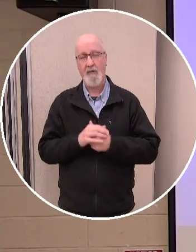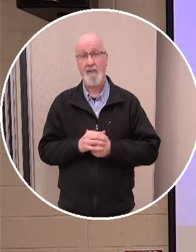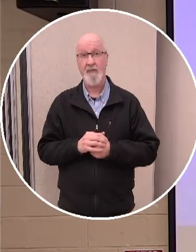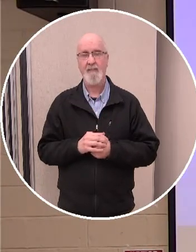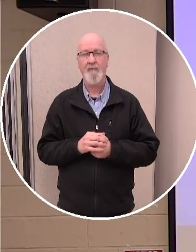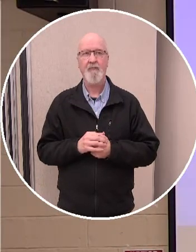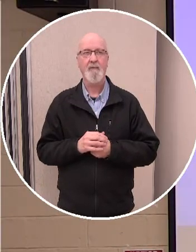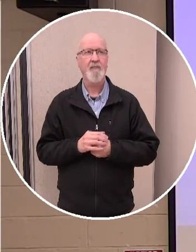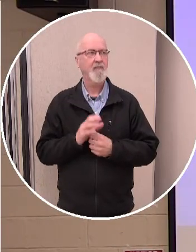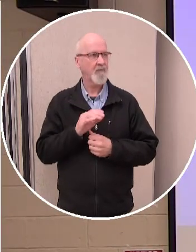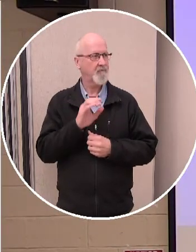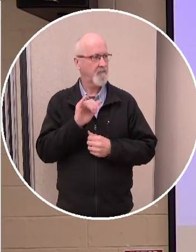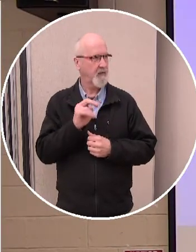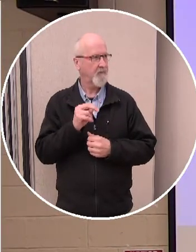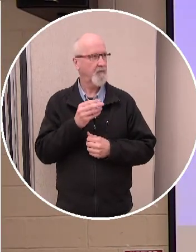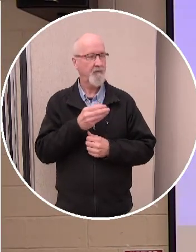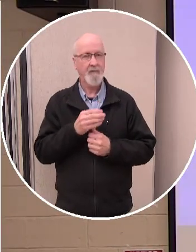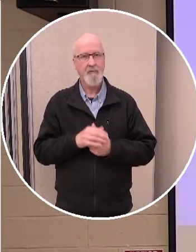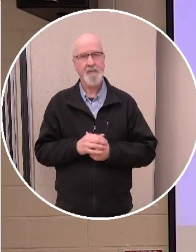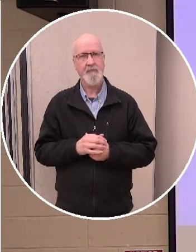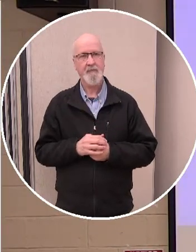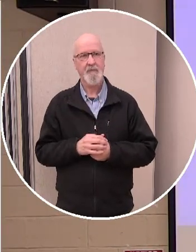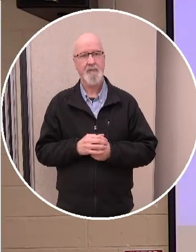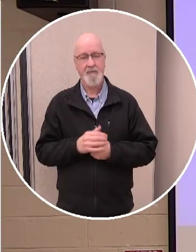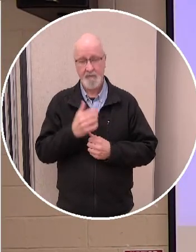chaired by Trustee Cavan.